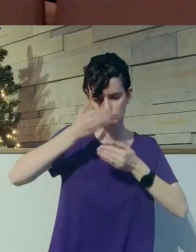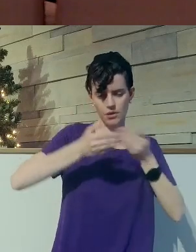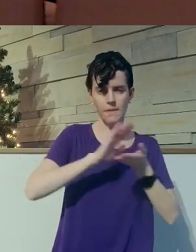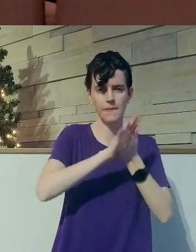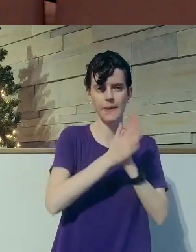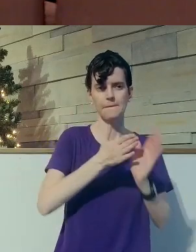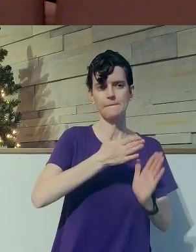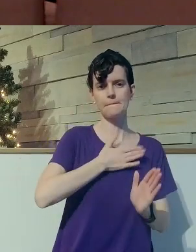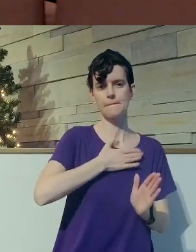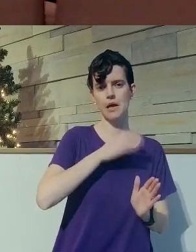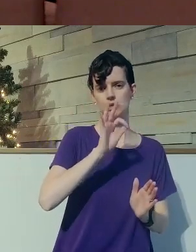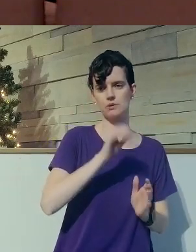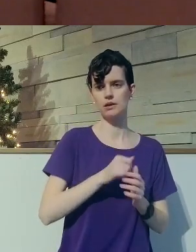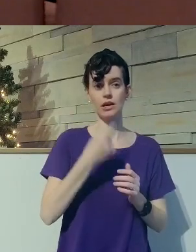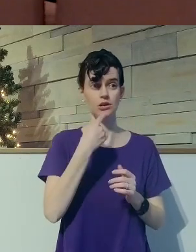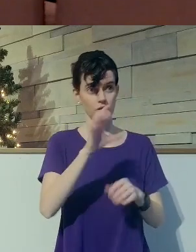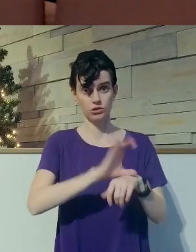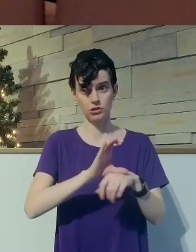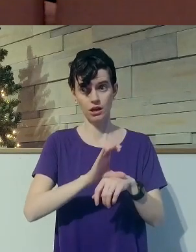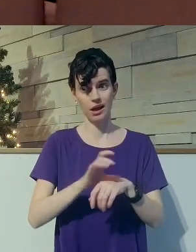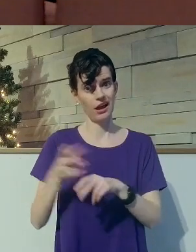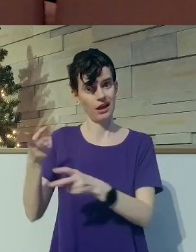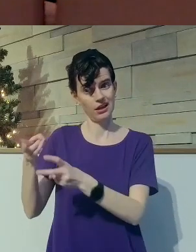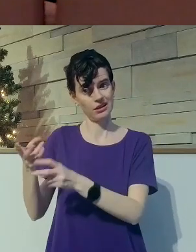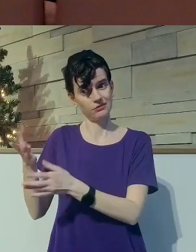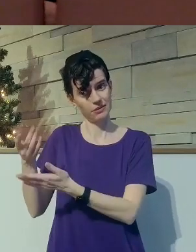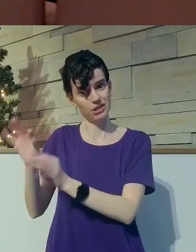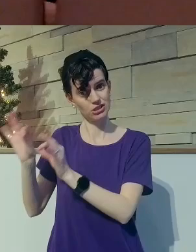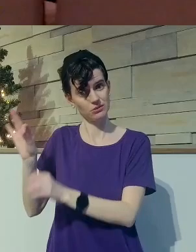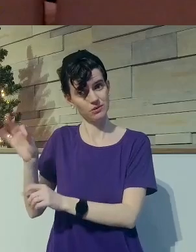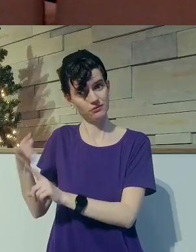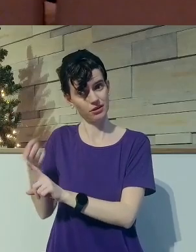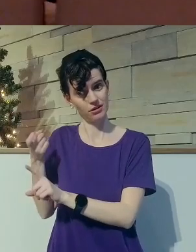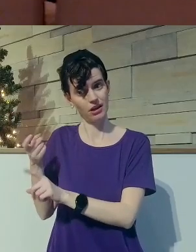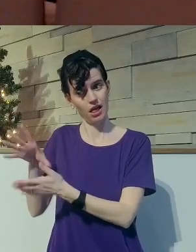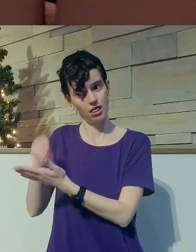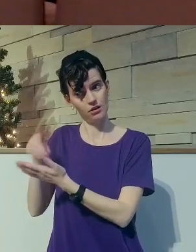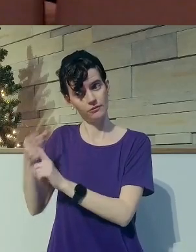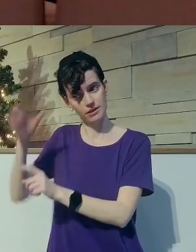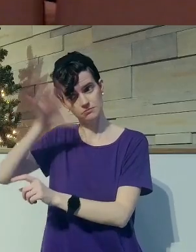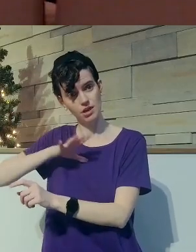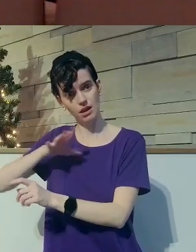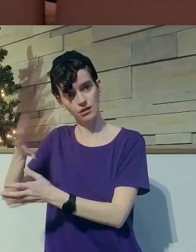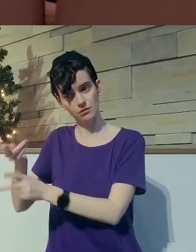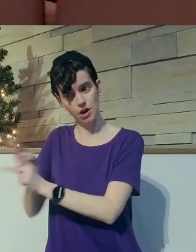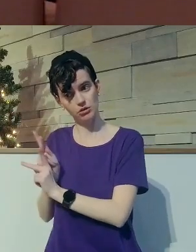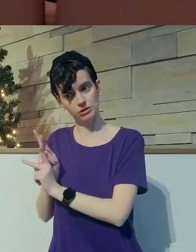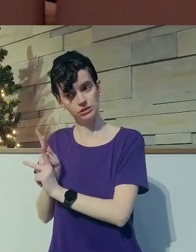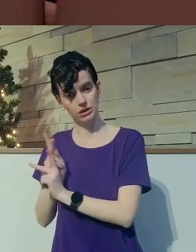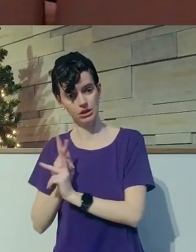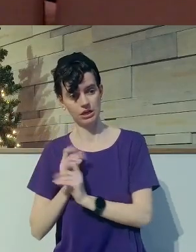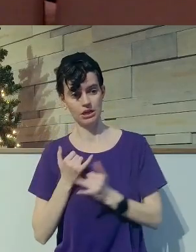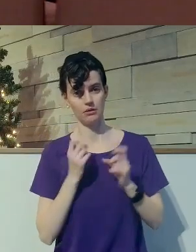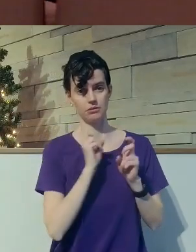my own, all right? And I told the church what I did. Hey, I got this sermon series. I'm learning a lot from Charles Swindoll, and I want to share it with you.